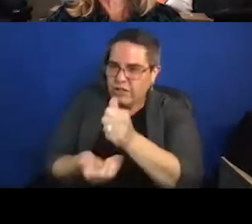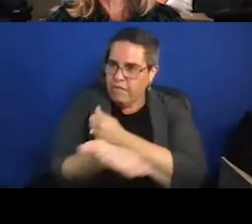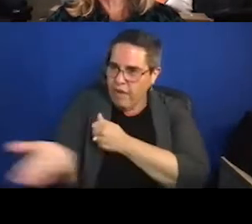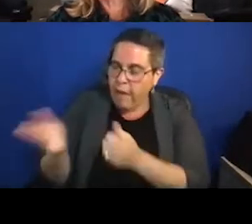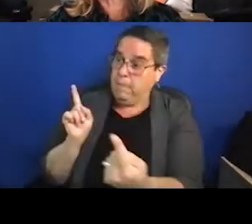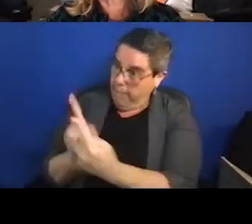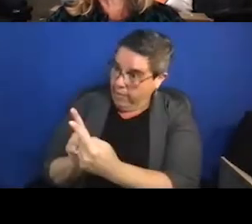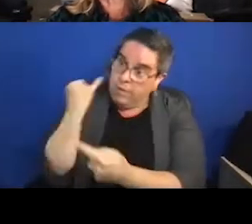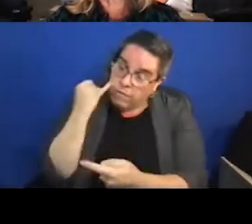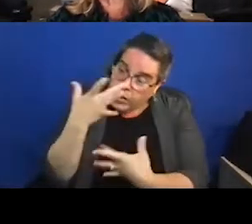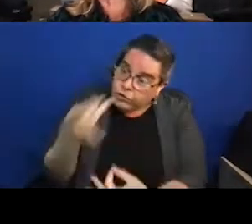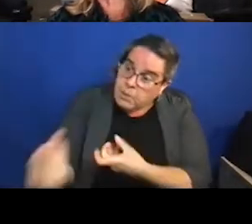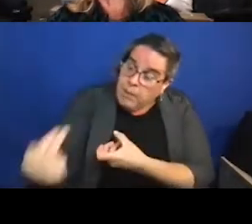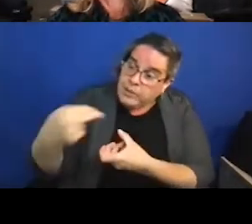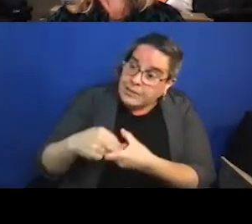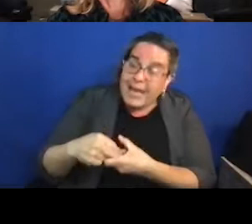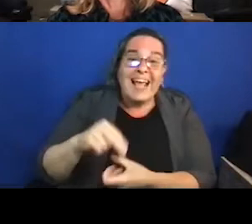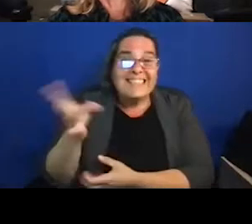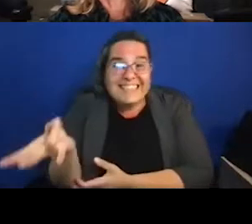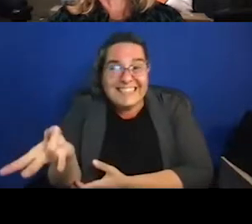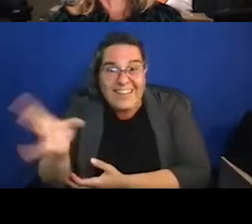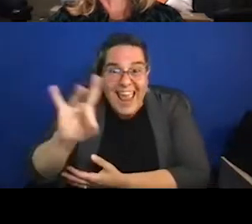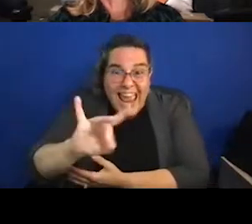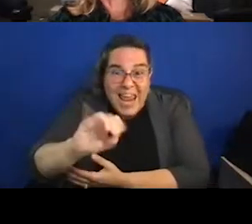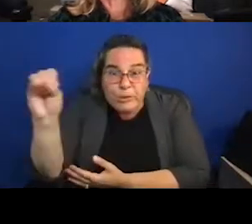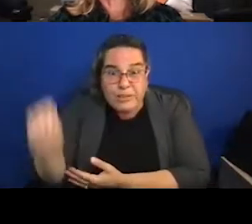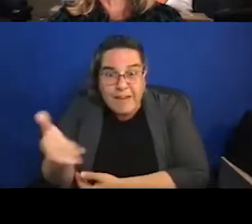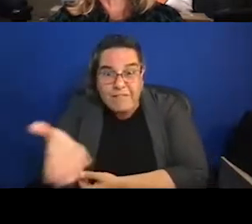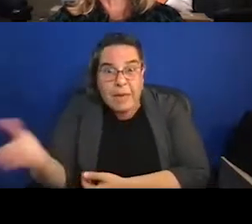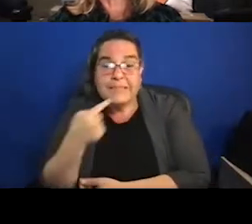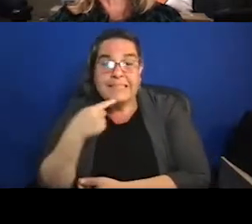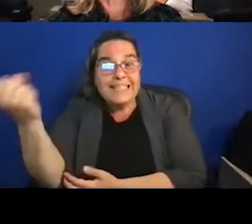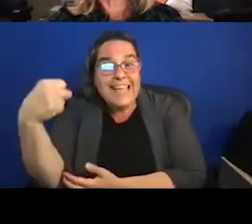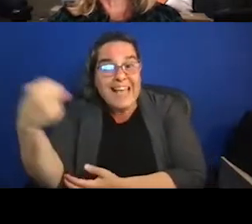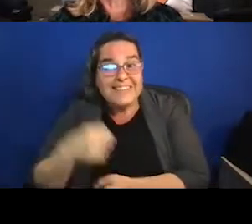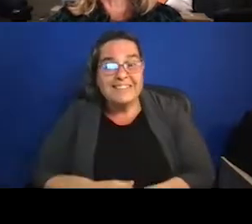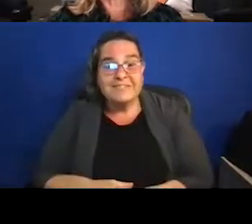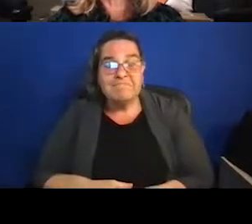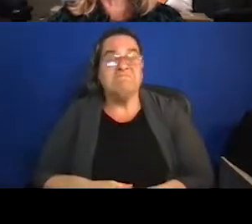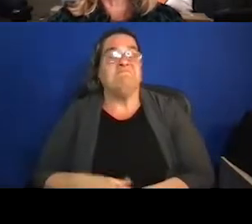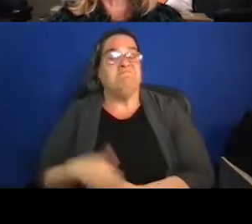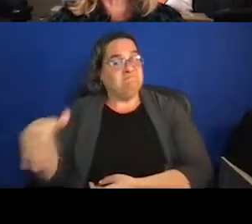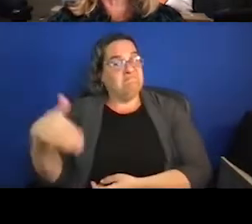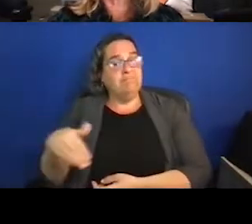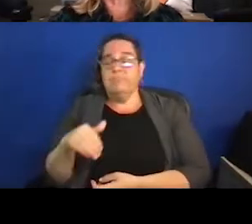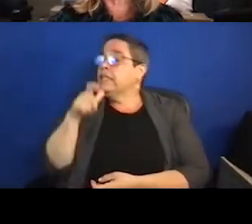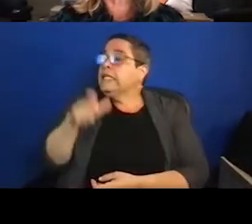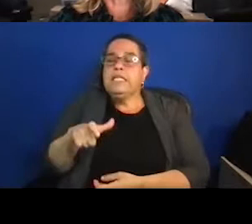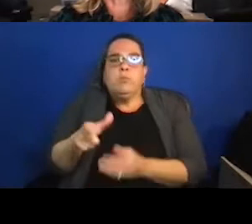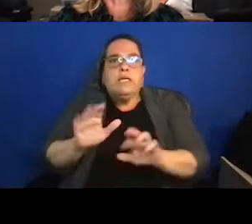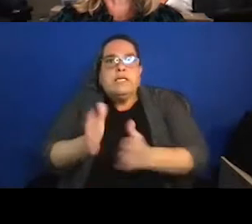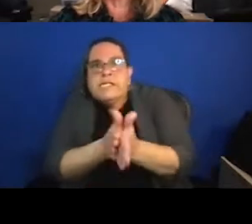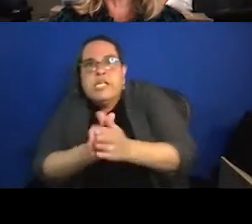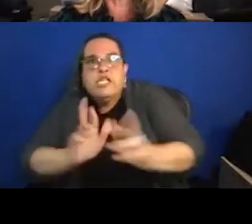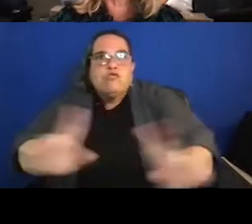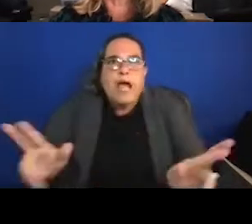for services. Just if they had CBFS and they smoked, we considered them eligible. And we went to meet with each of them and ask if they